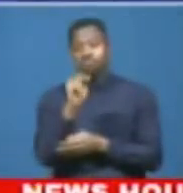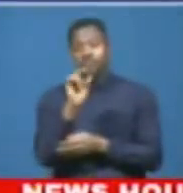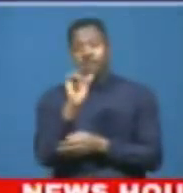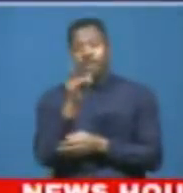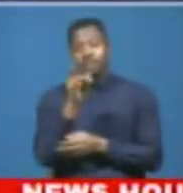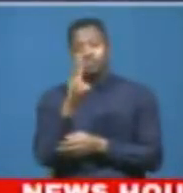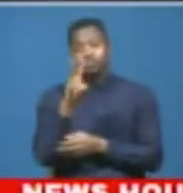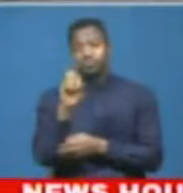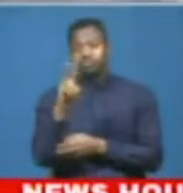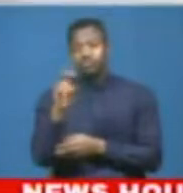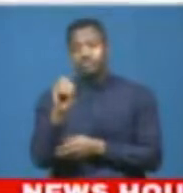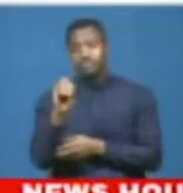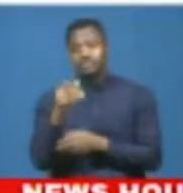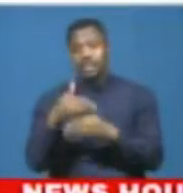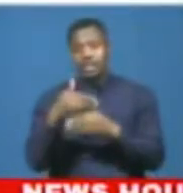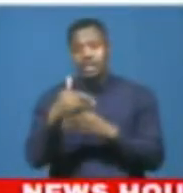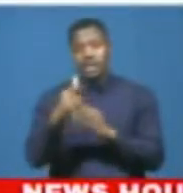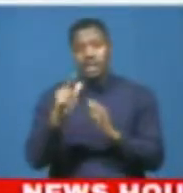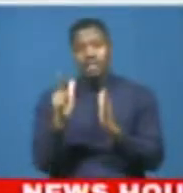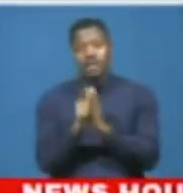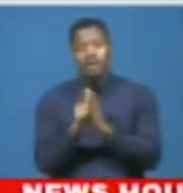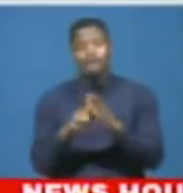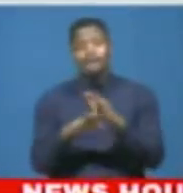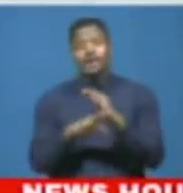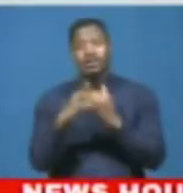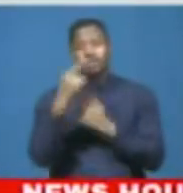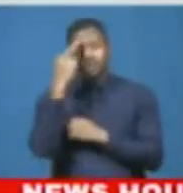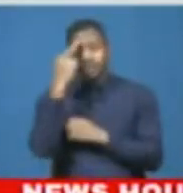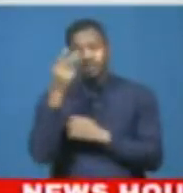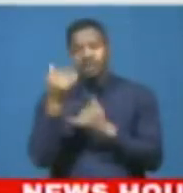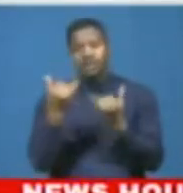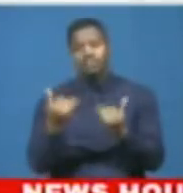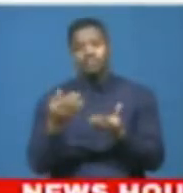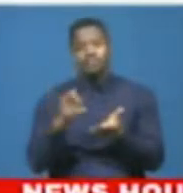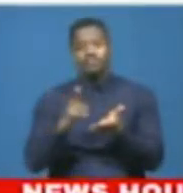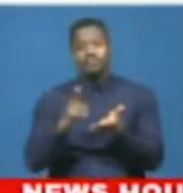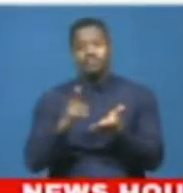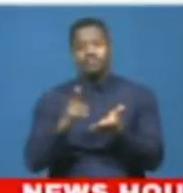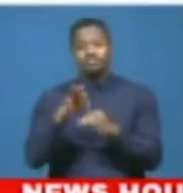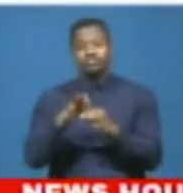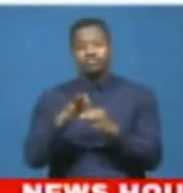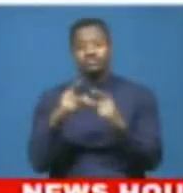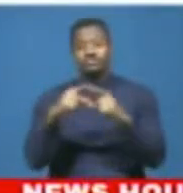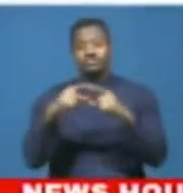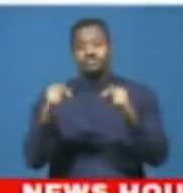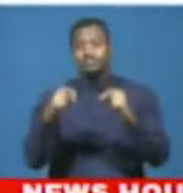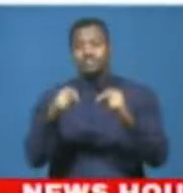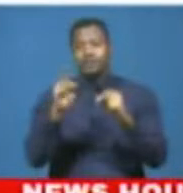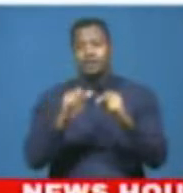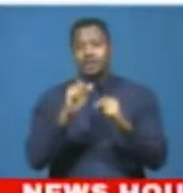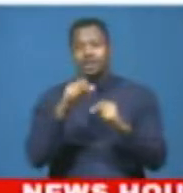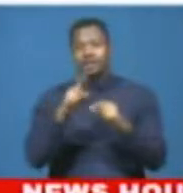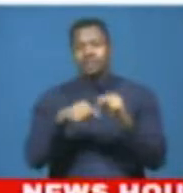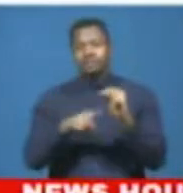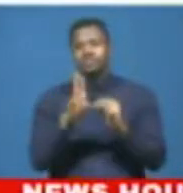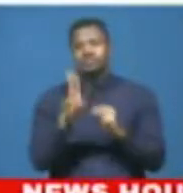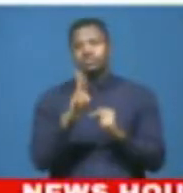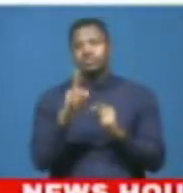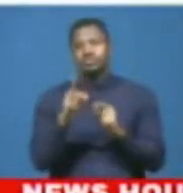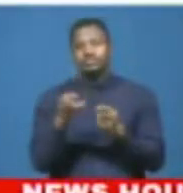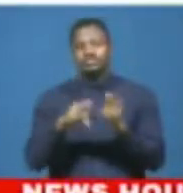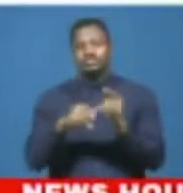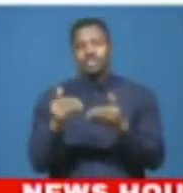2020, further legal basis why the current voters' identification card cannot be used to compile the